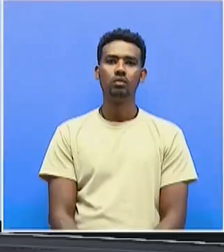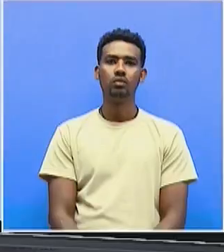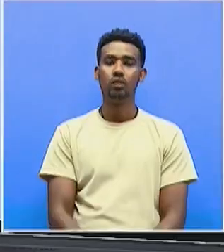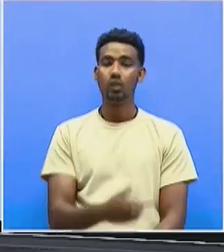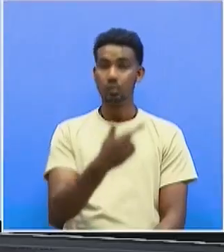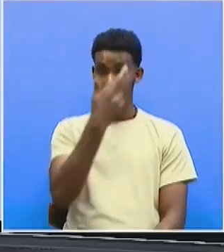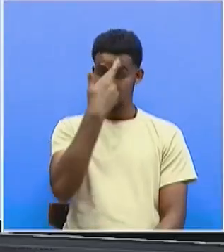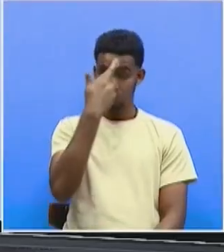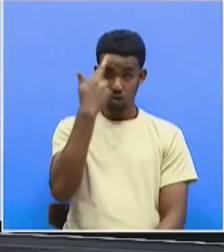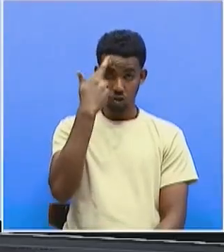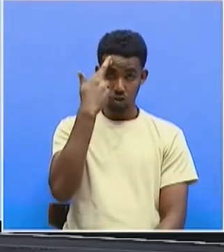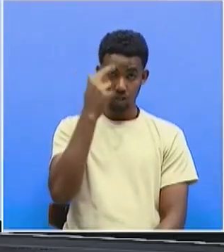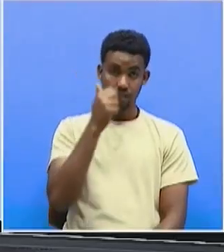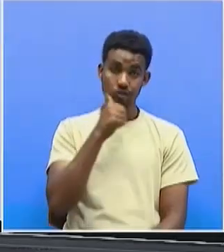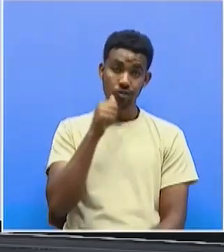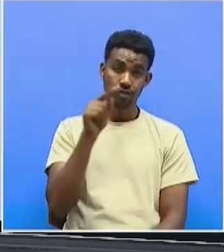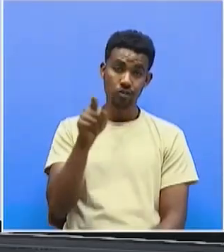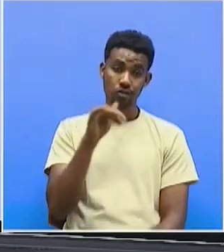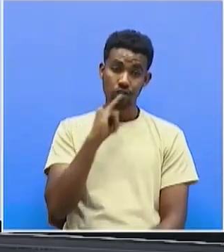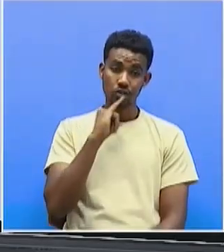Because she is,